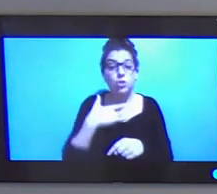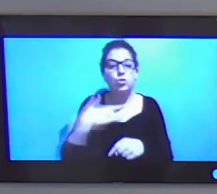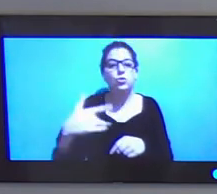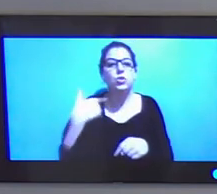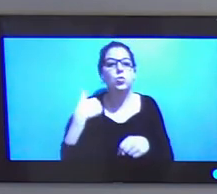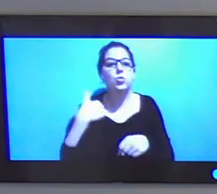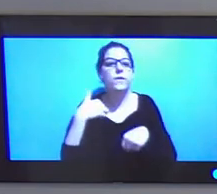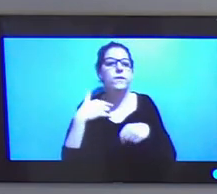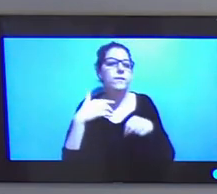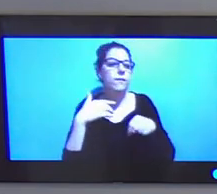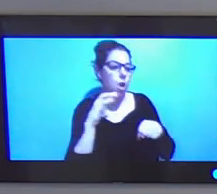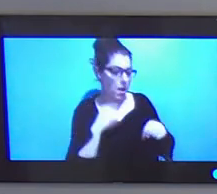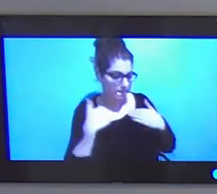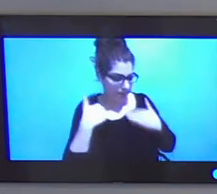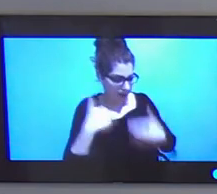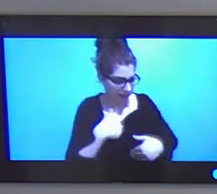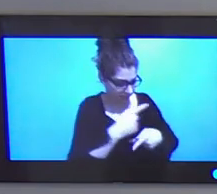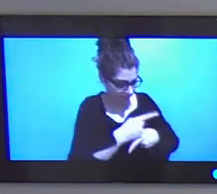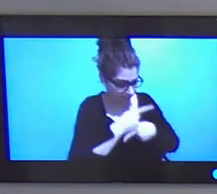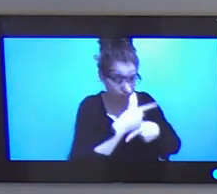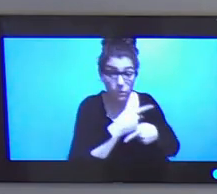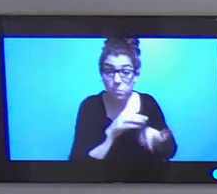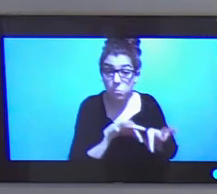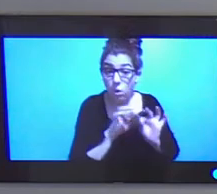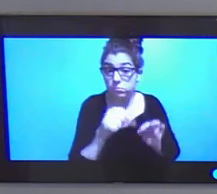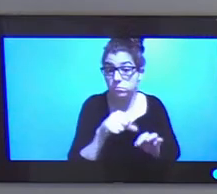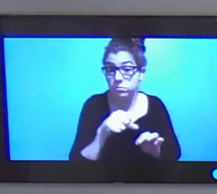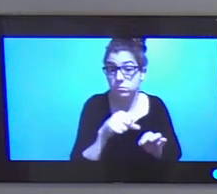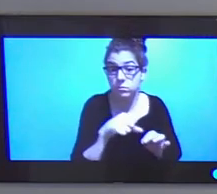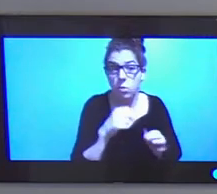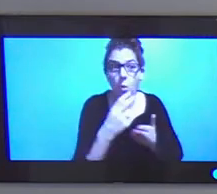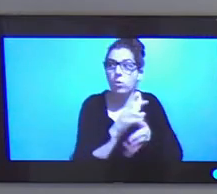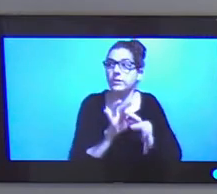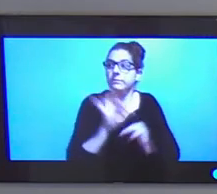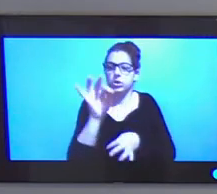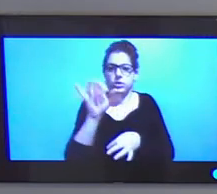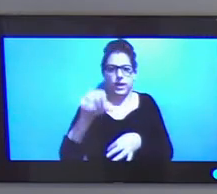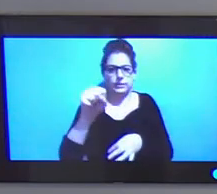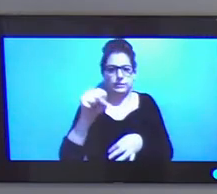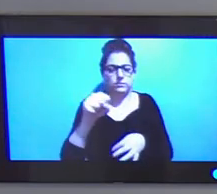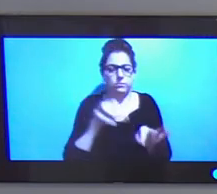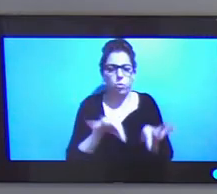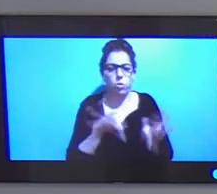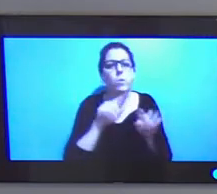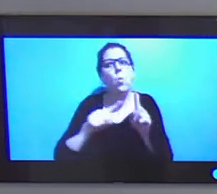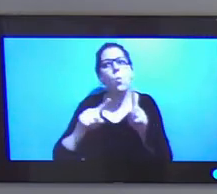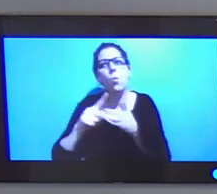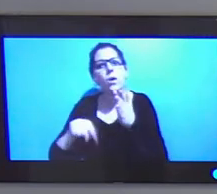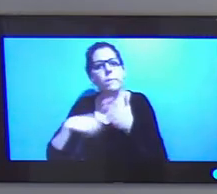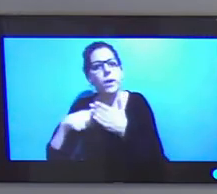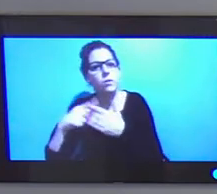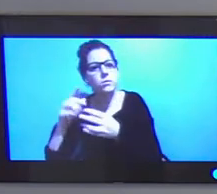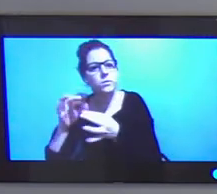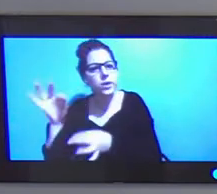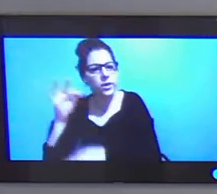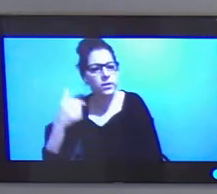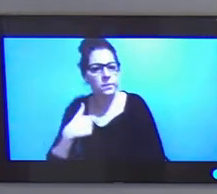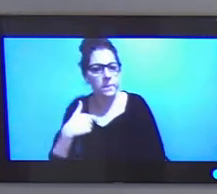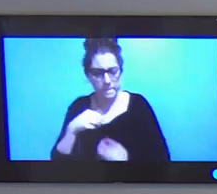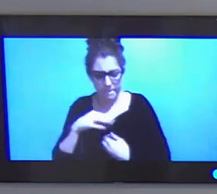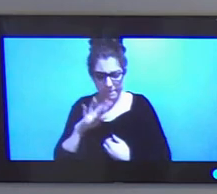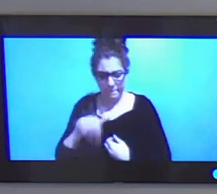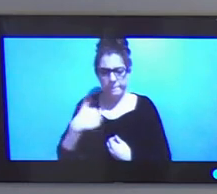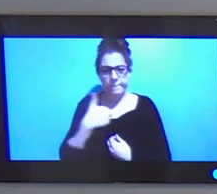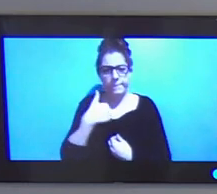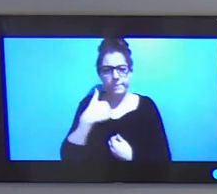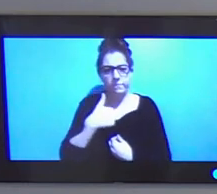and needs of our body, which are important, temples of the Holy Spirit they are. But what about our spirit? What about our soul?